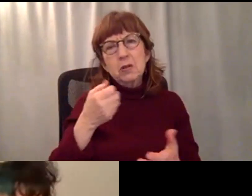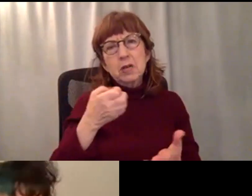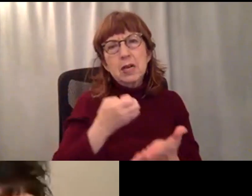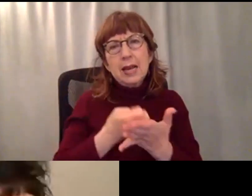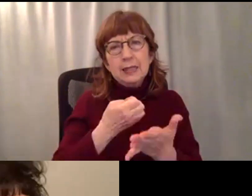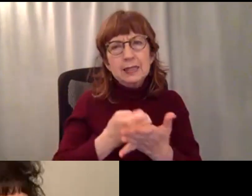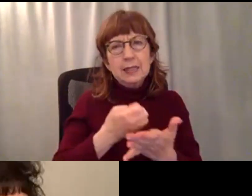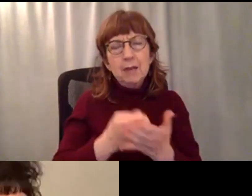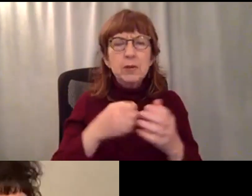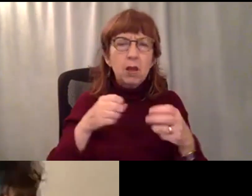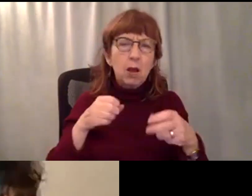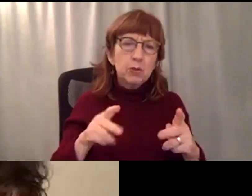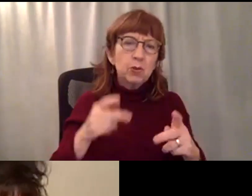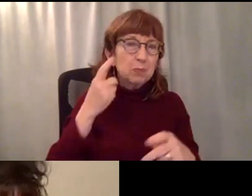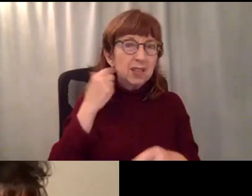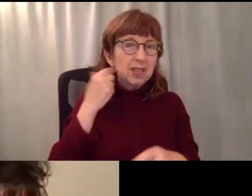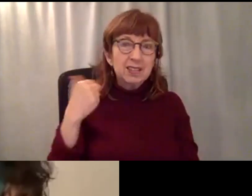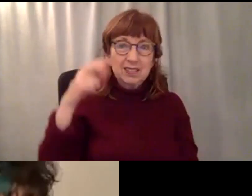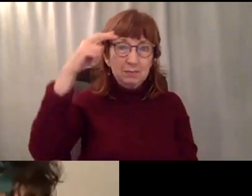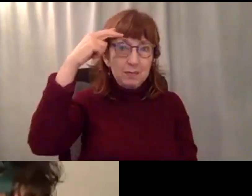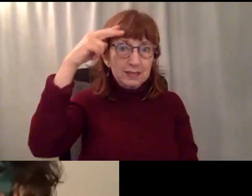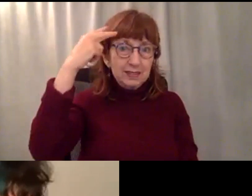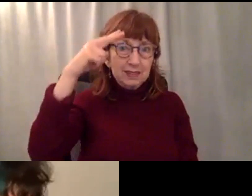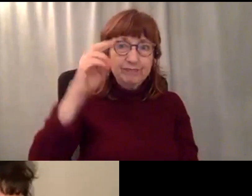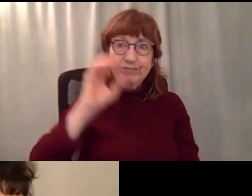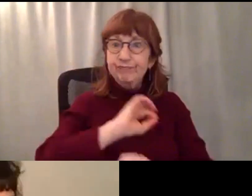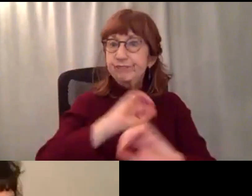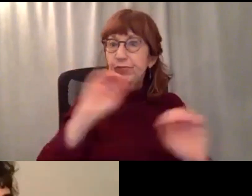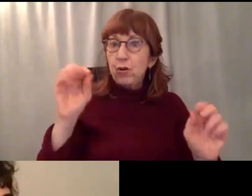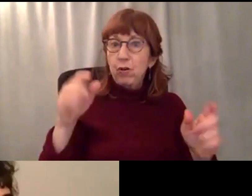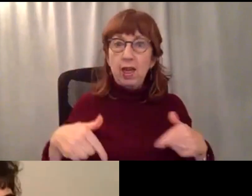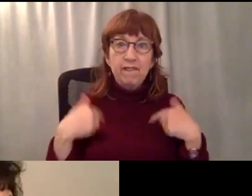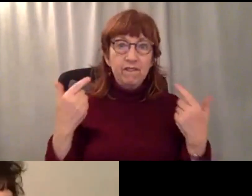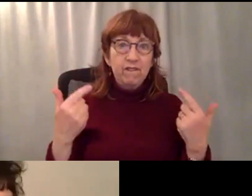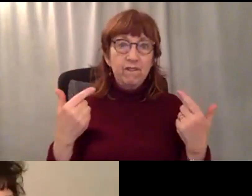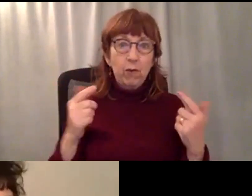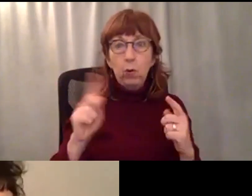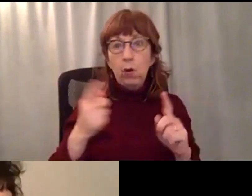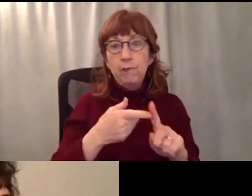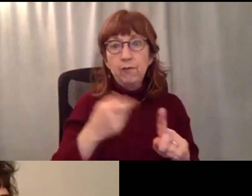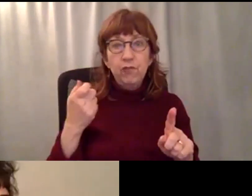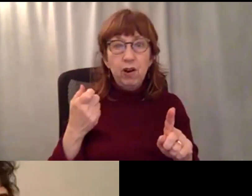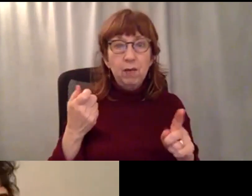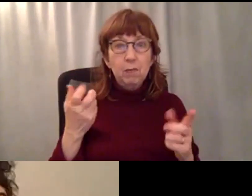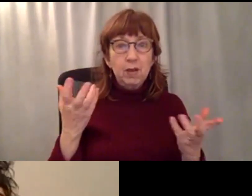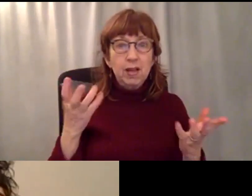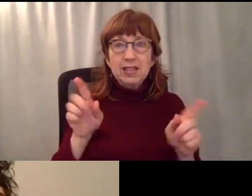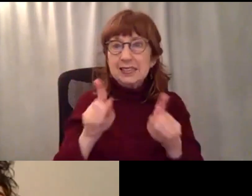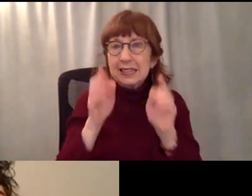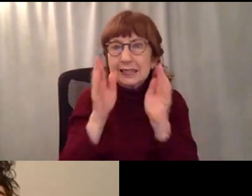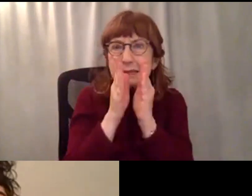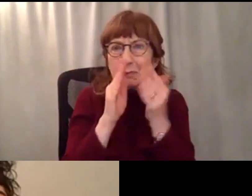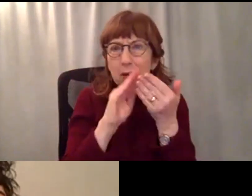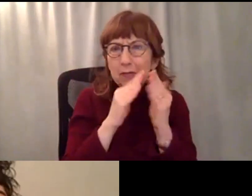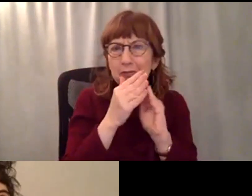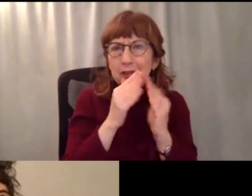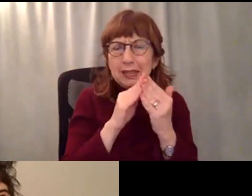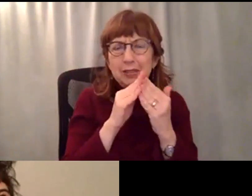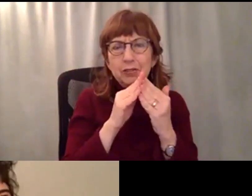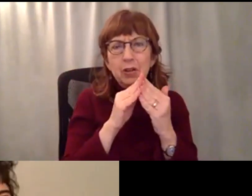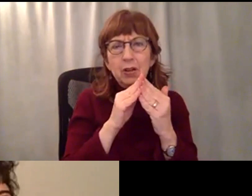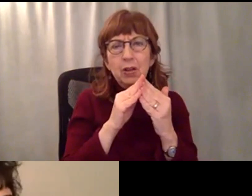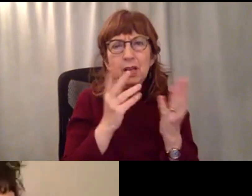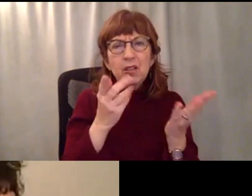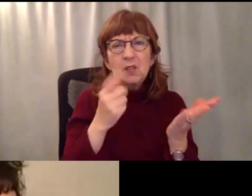economic opportunities, because in New Mexico, there's no life. Where I'm from, it's just like a small village where you could pay